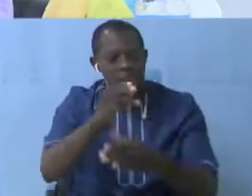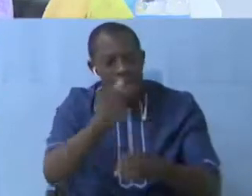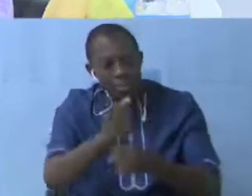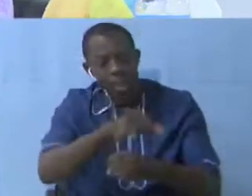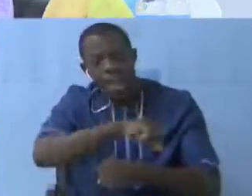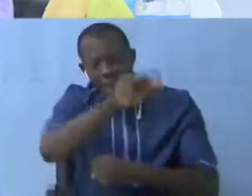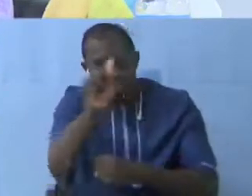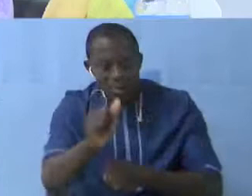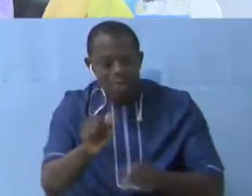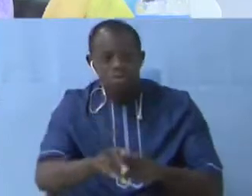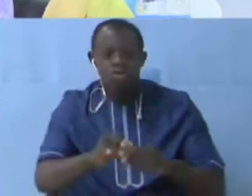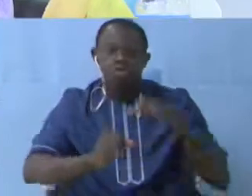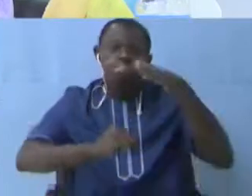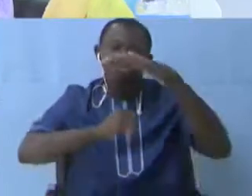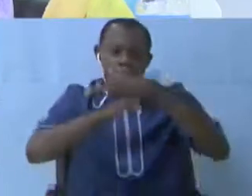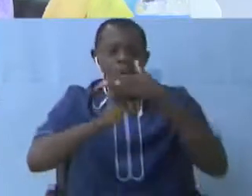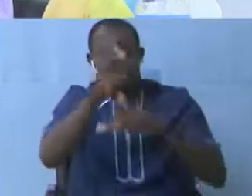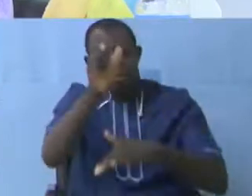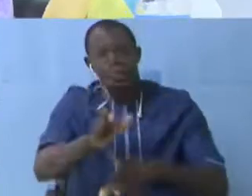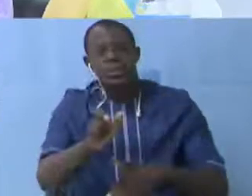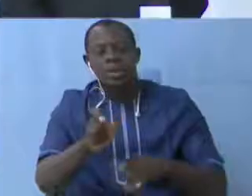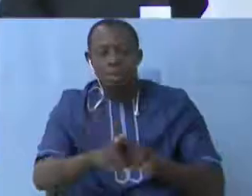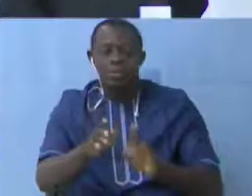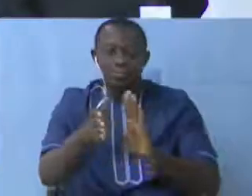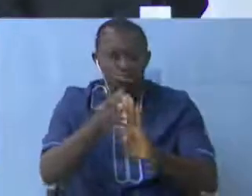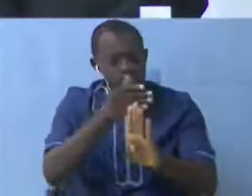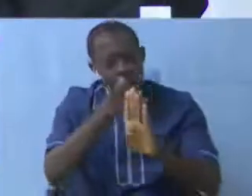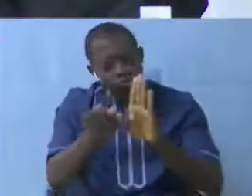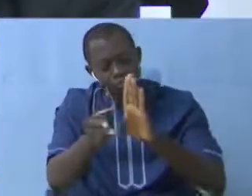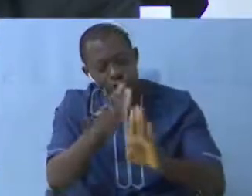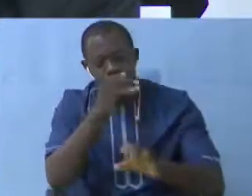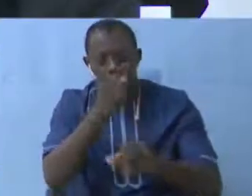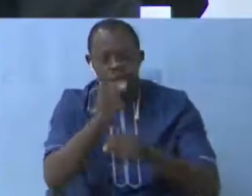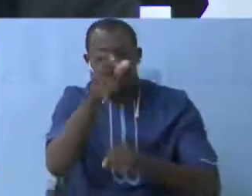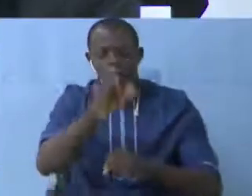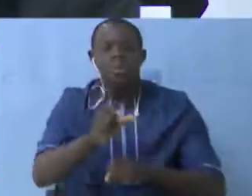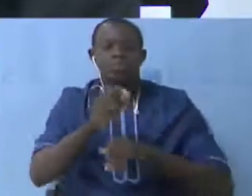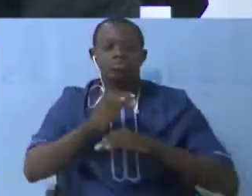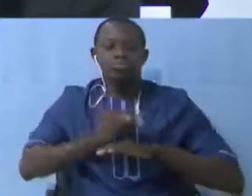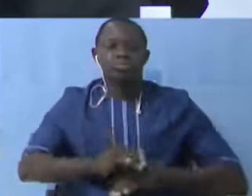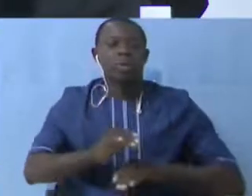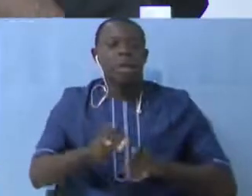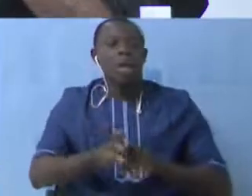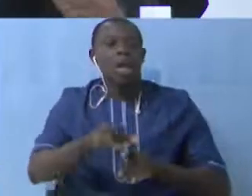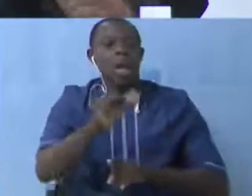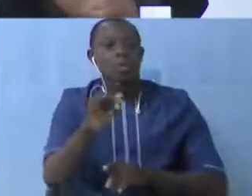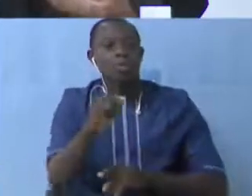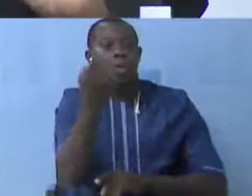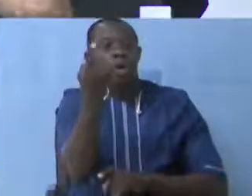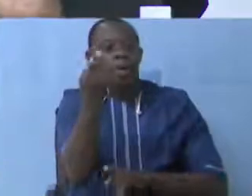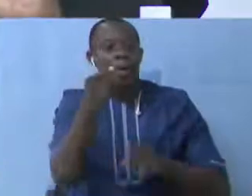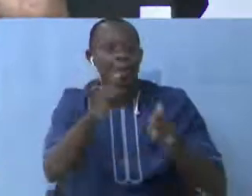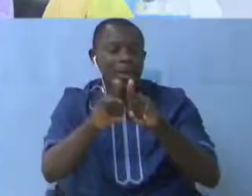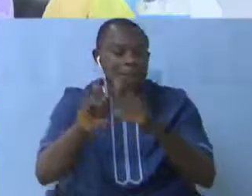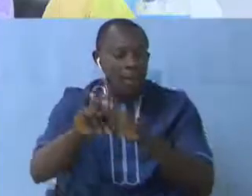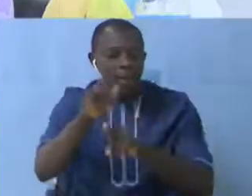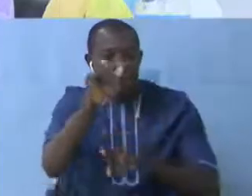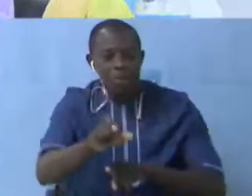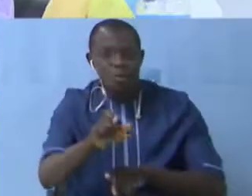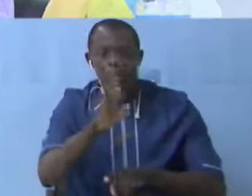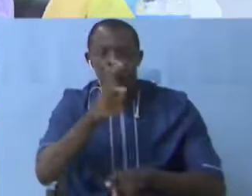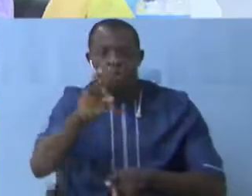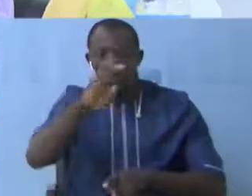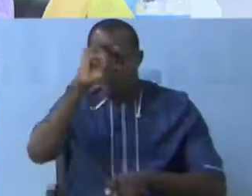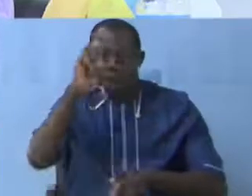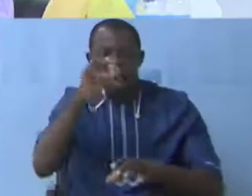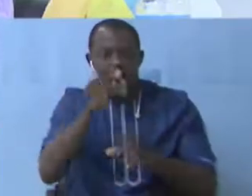ak tamit kuy wax ku leen a waxal rek pour dalal seen xel. And one of our partners who's been working to help many